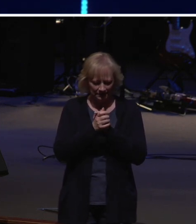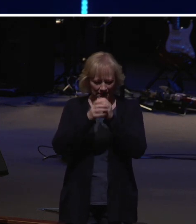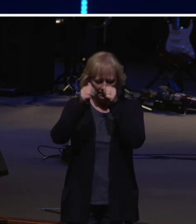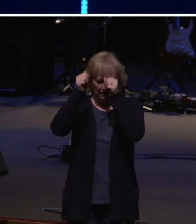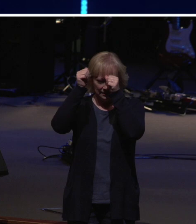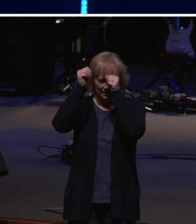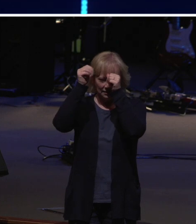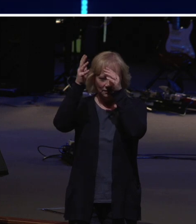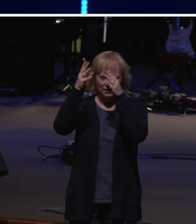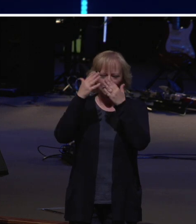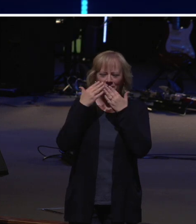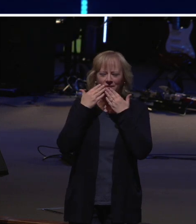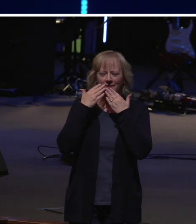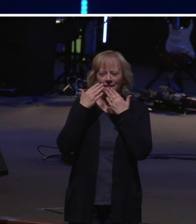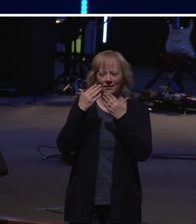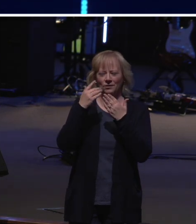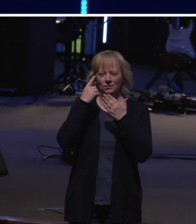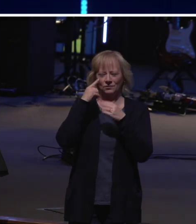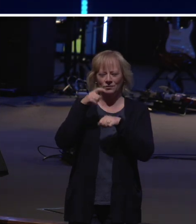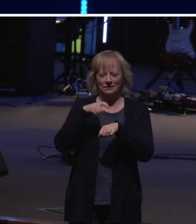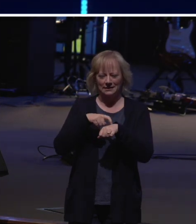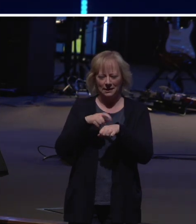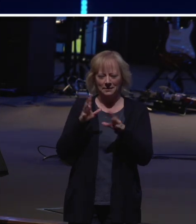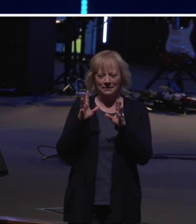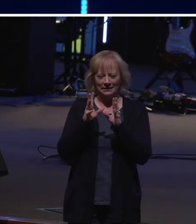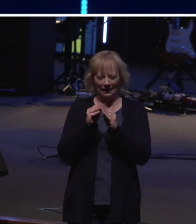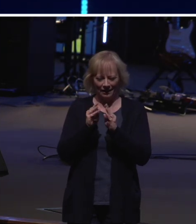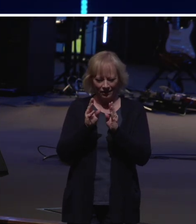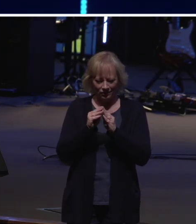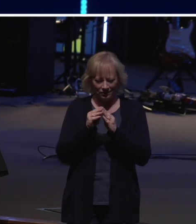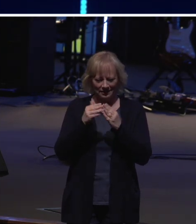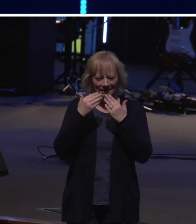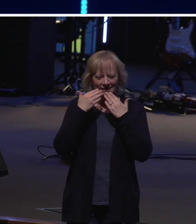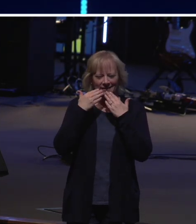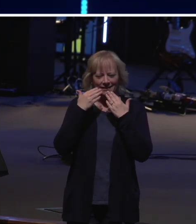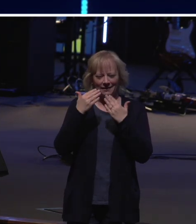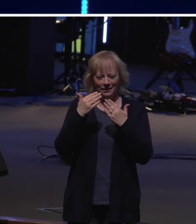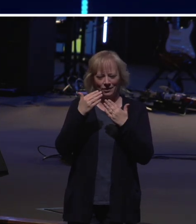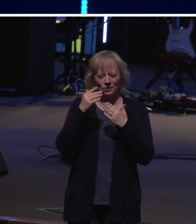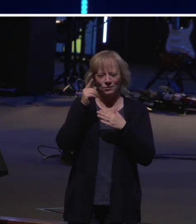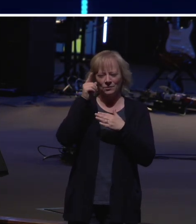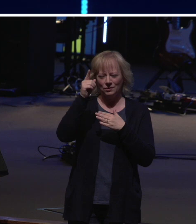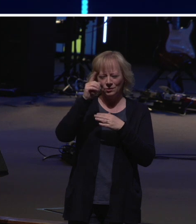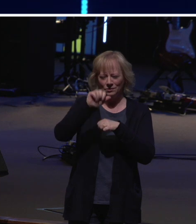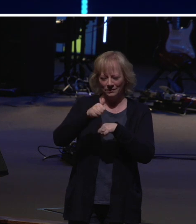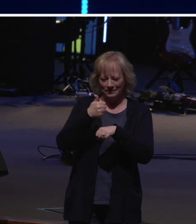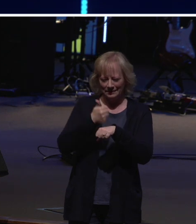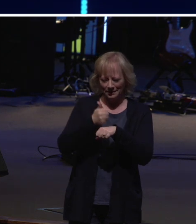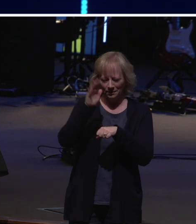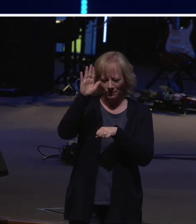you for this opportunity to gather. I thank you, God, that you have laid out your word.